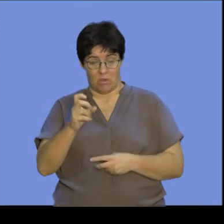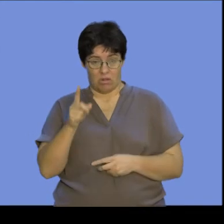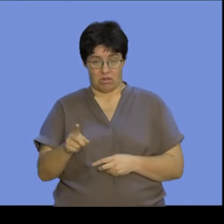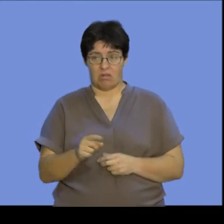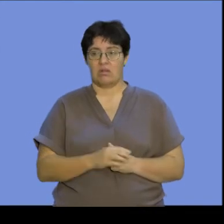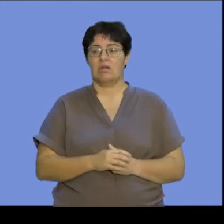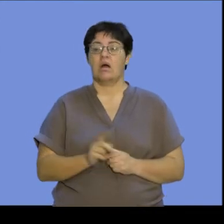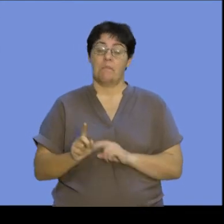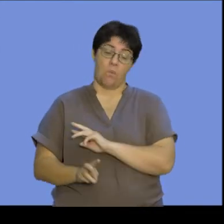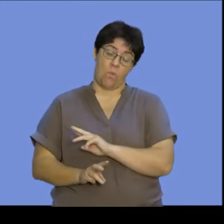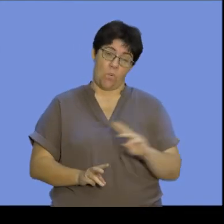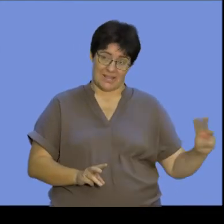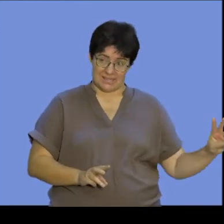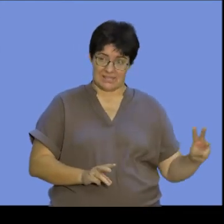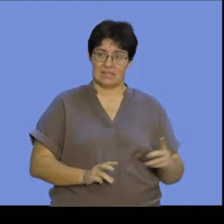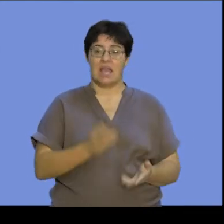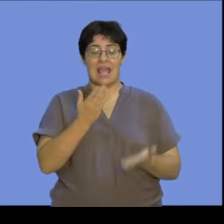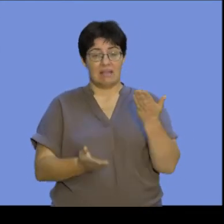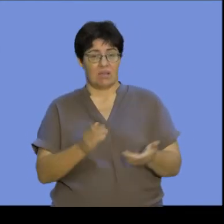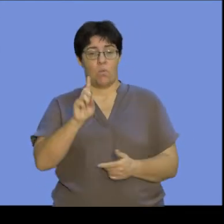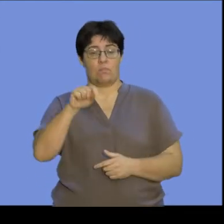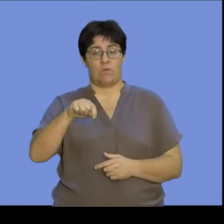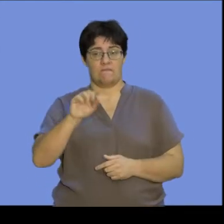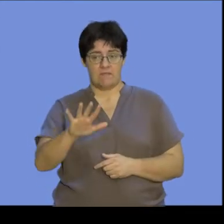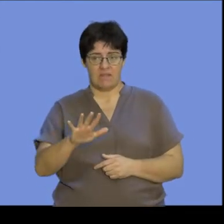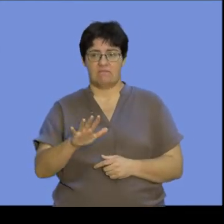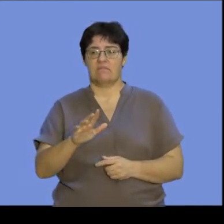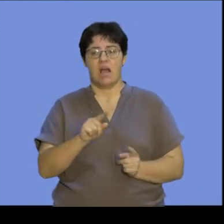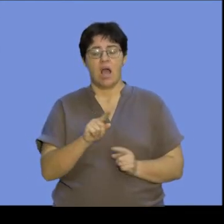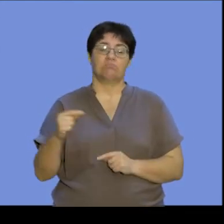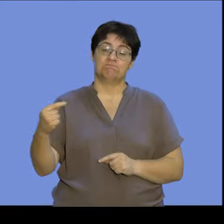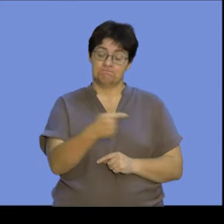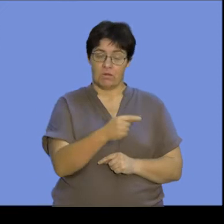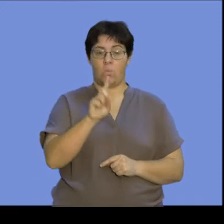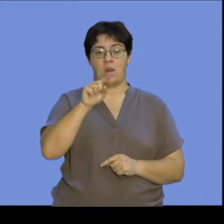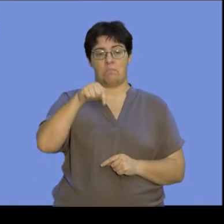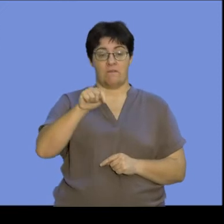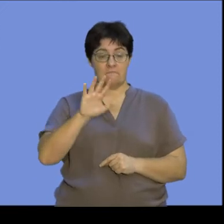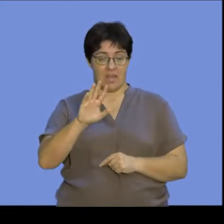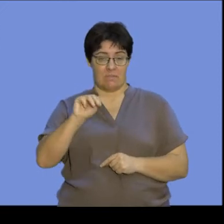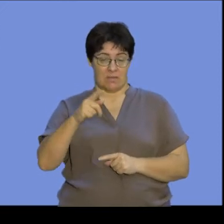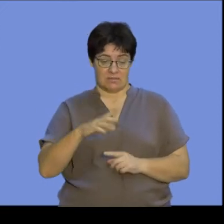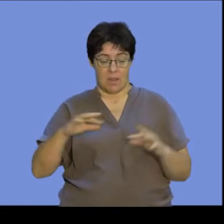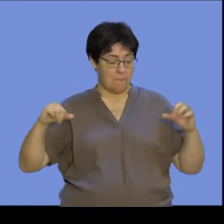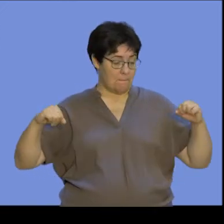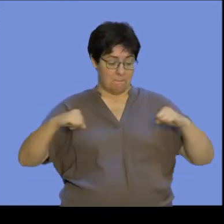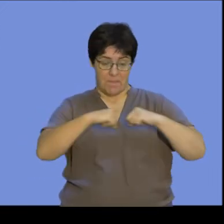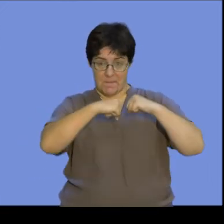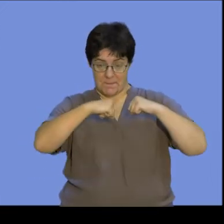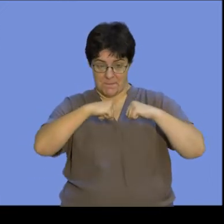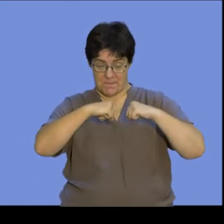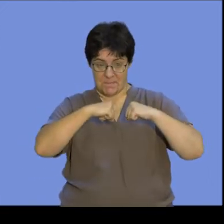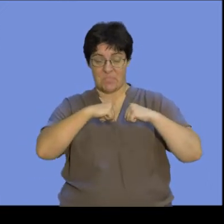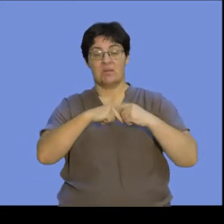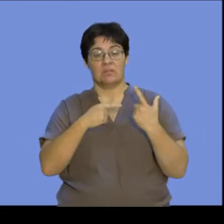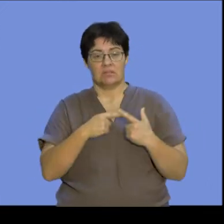kilograms is moving west at 1.5 meters per second. The balls collide head-on. After the collision,